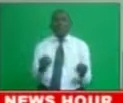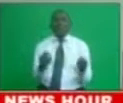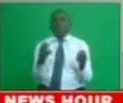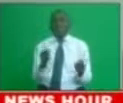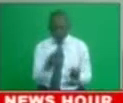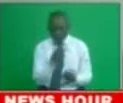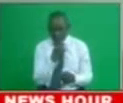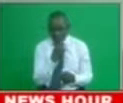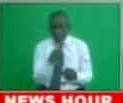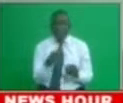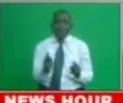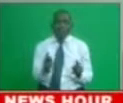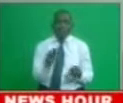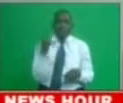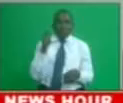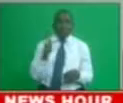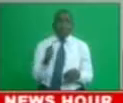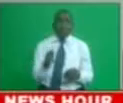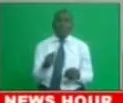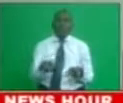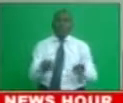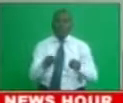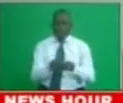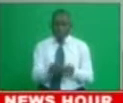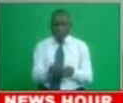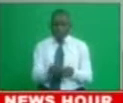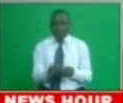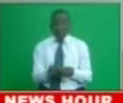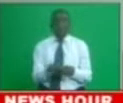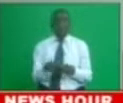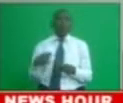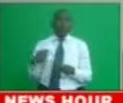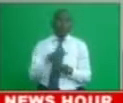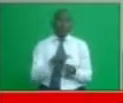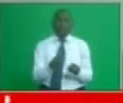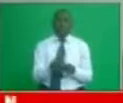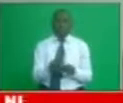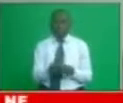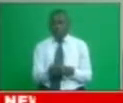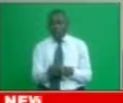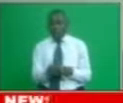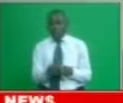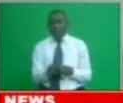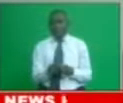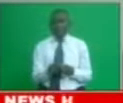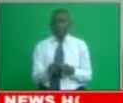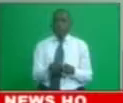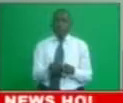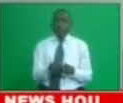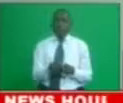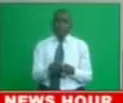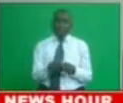move on the 18th. We have put up appearance, and then we are also moving a motion